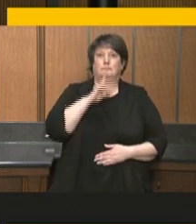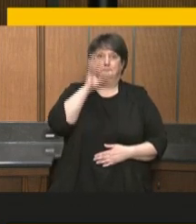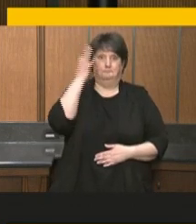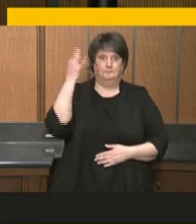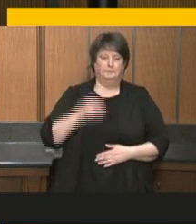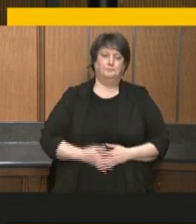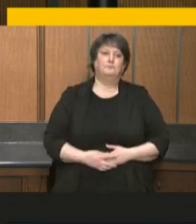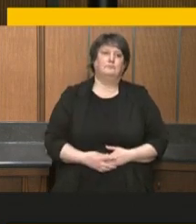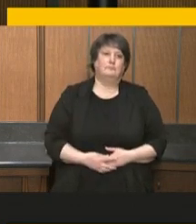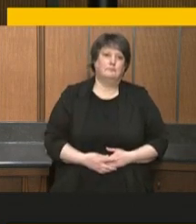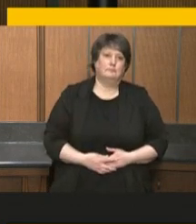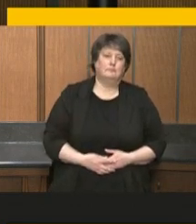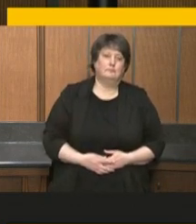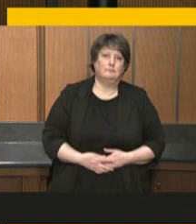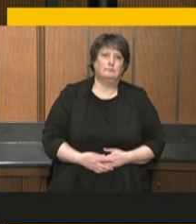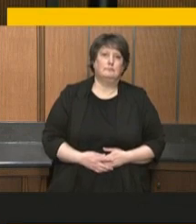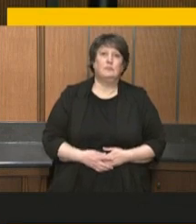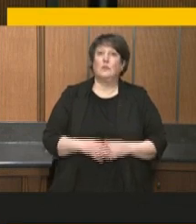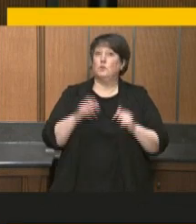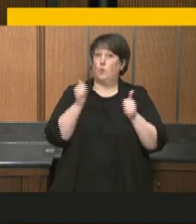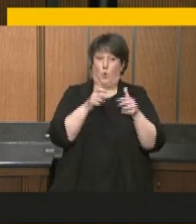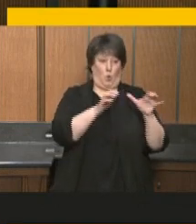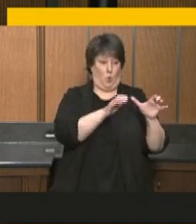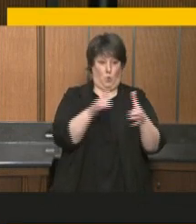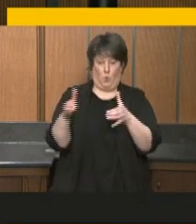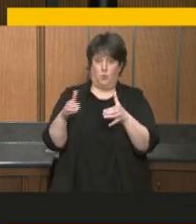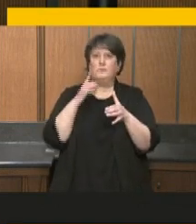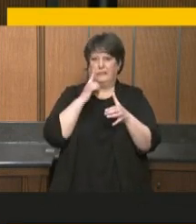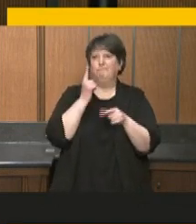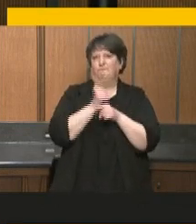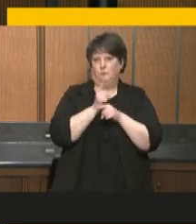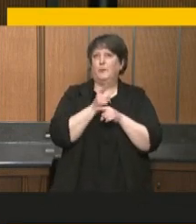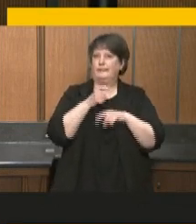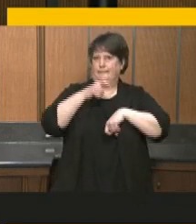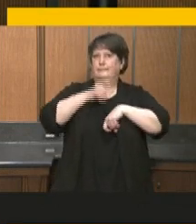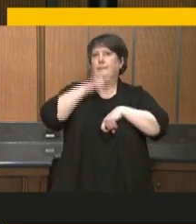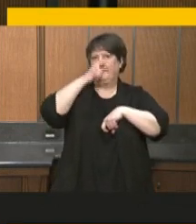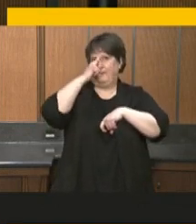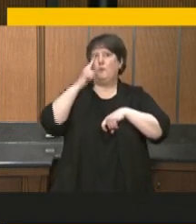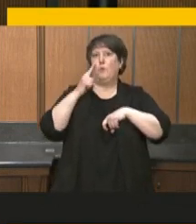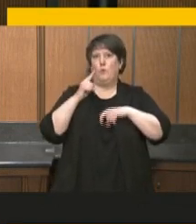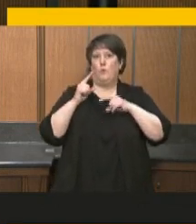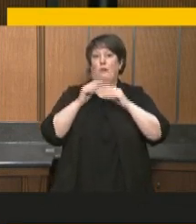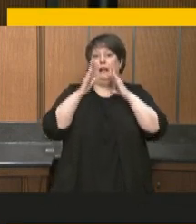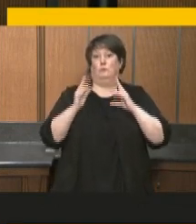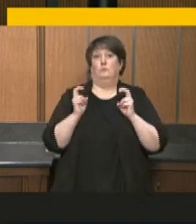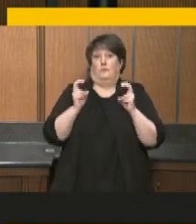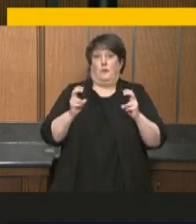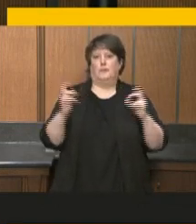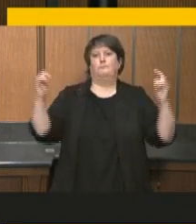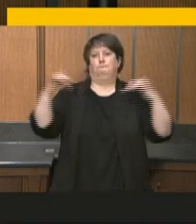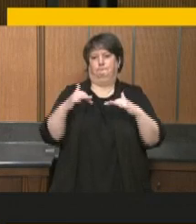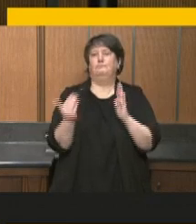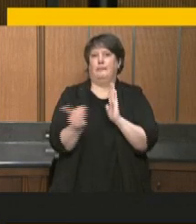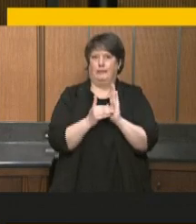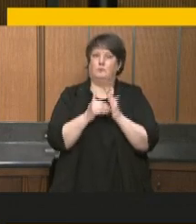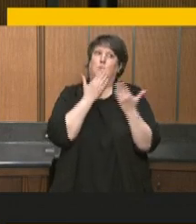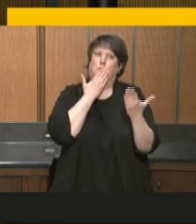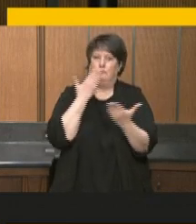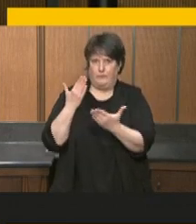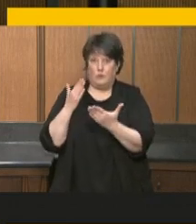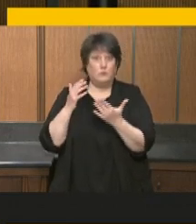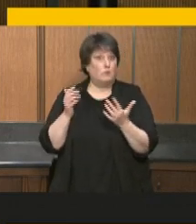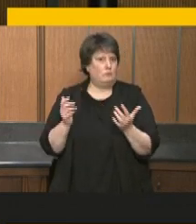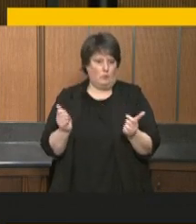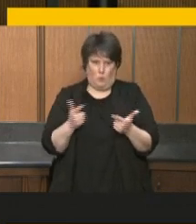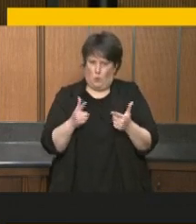All the parties agreed on the importance of recalling the House of Commons, and I'd like to thank them sincerely for their collaboration. Everyone is doing everything